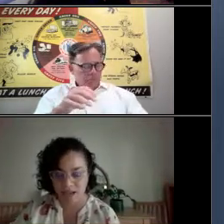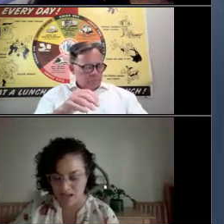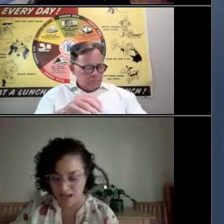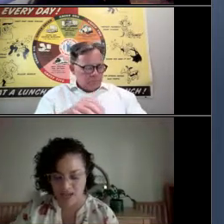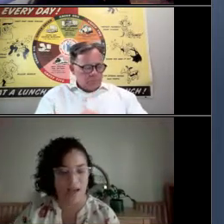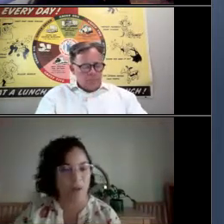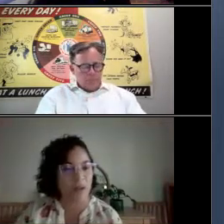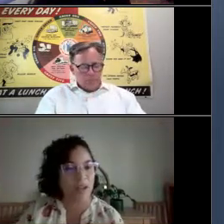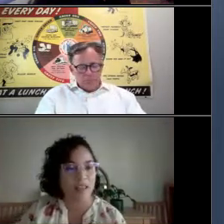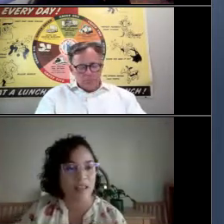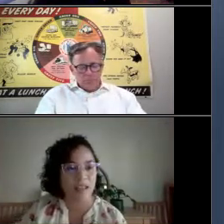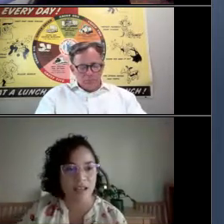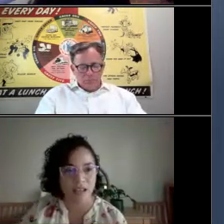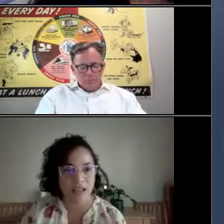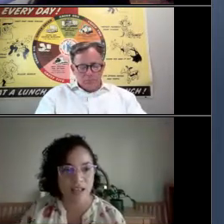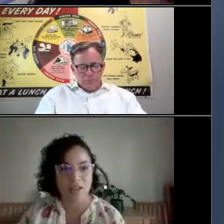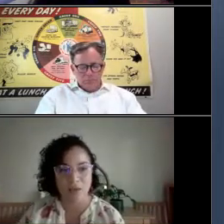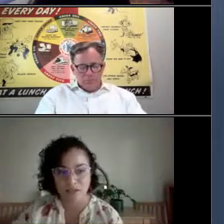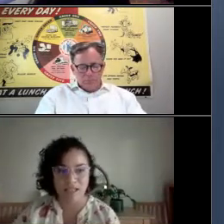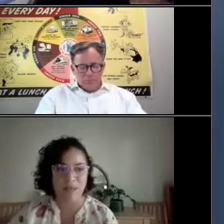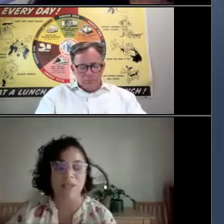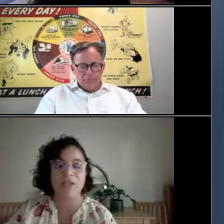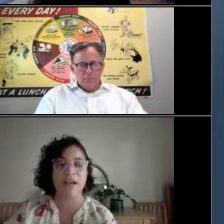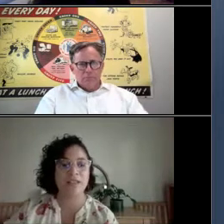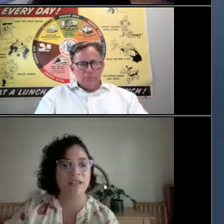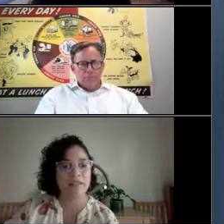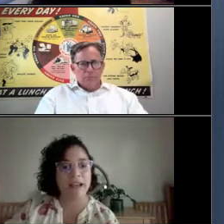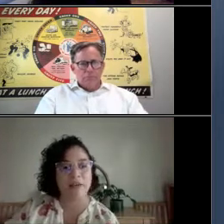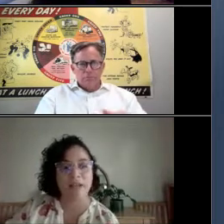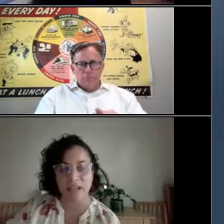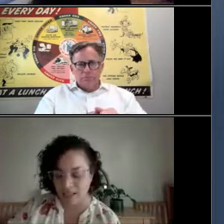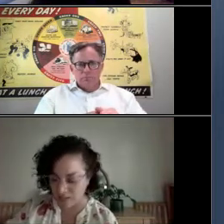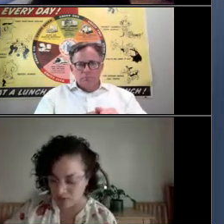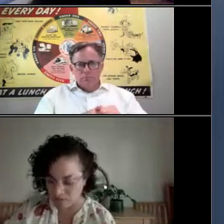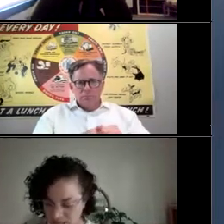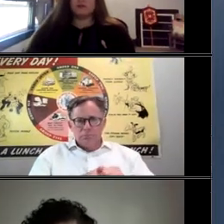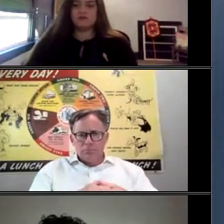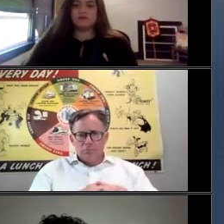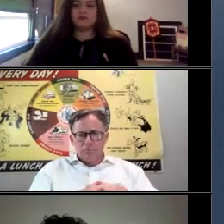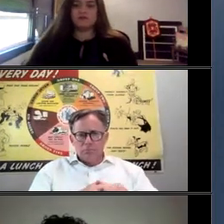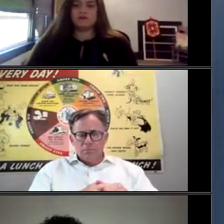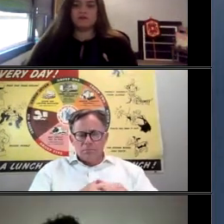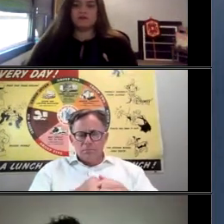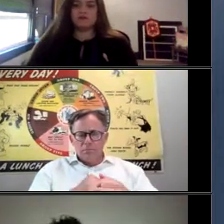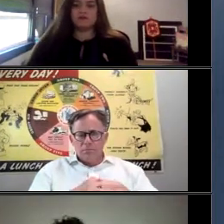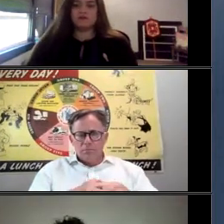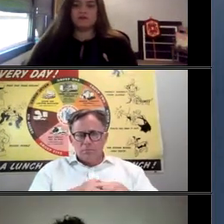and I am the Associate Deputy Director of Equity and Engagement